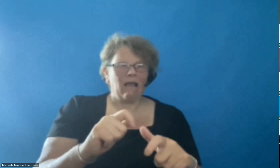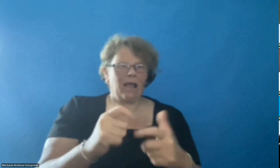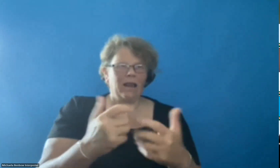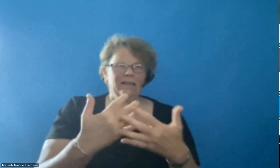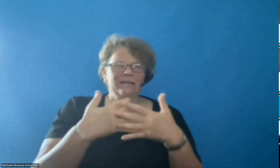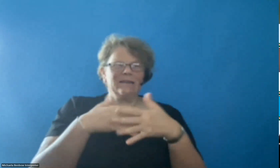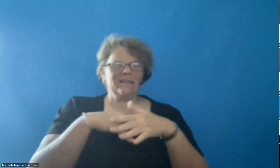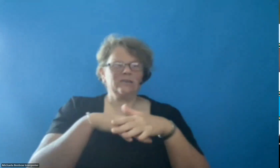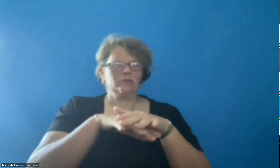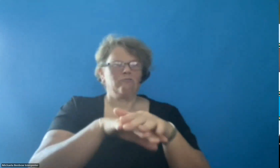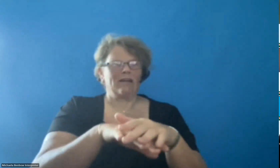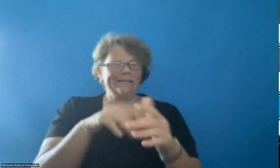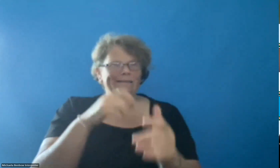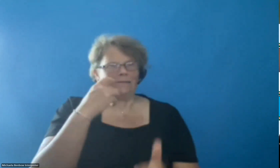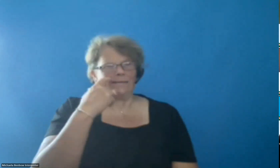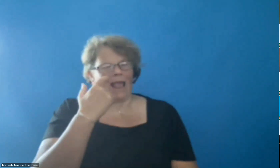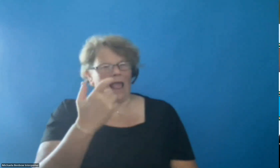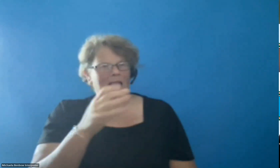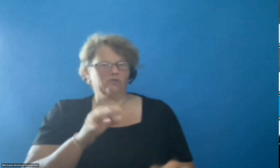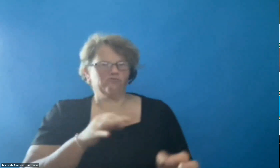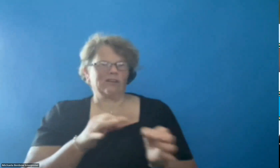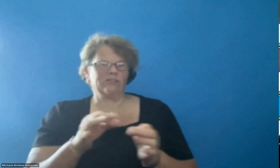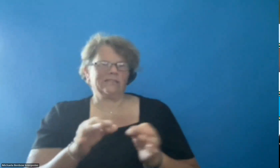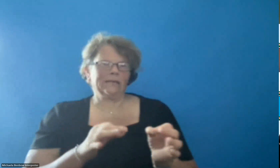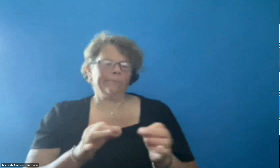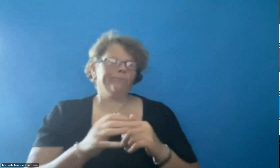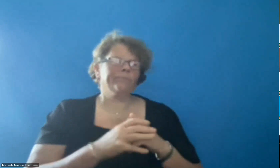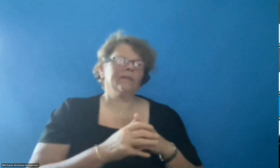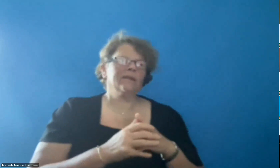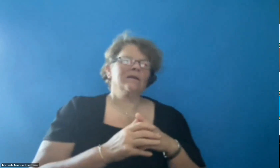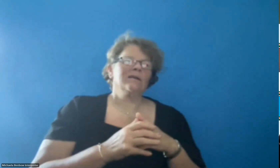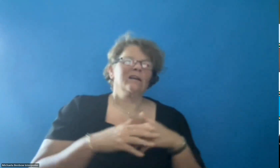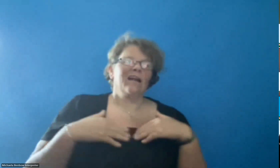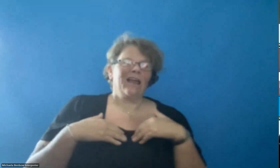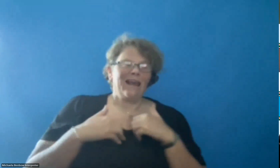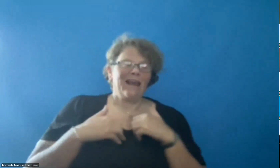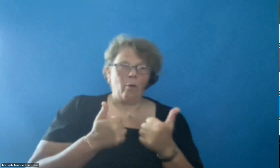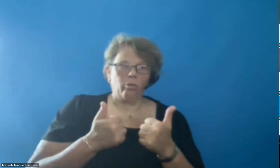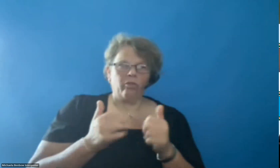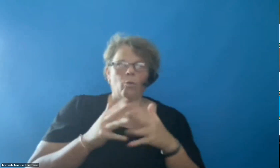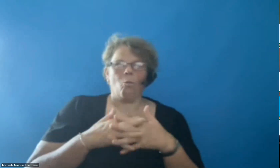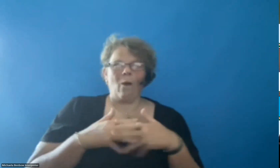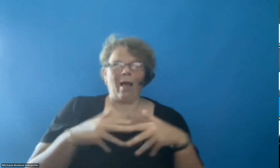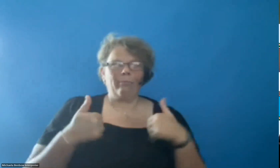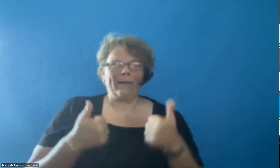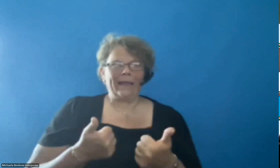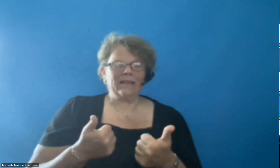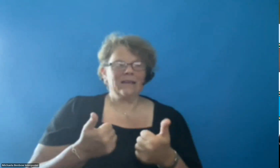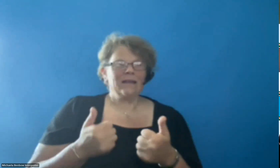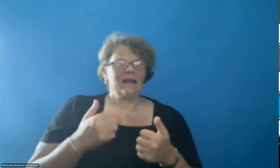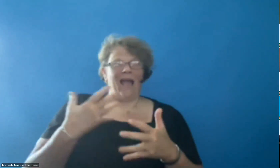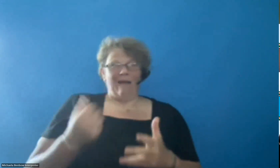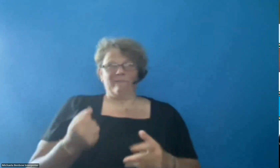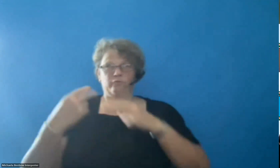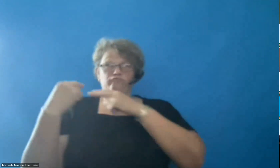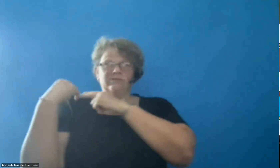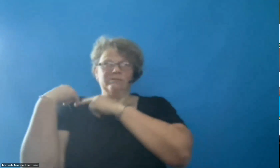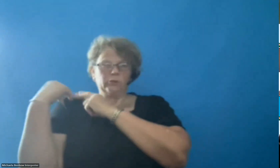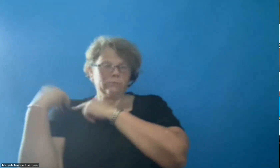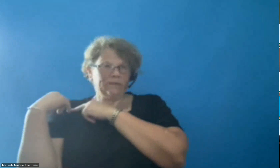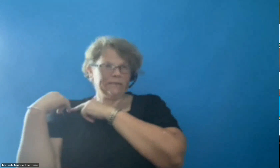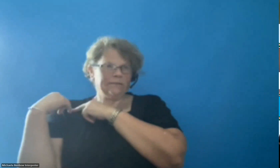care strategy delivery. And indeed, I think I mentioned earlier about our health and wellbeing boards, who have responsibility for things that I think you've mentioned there around,